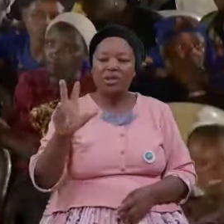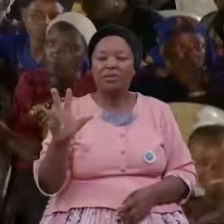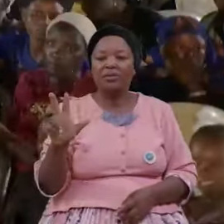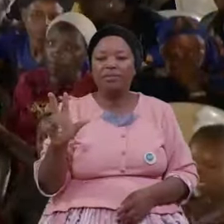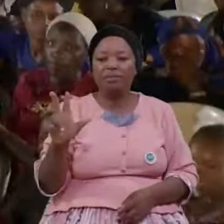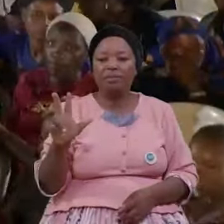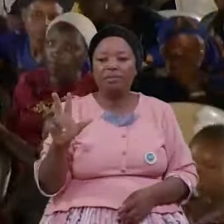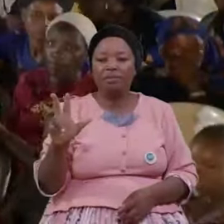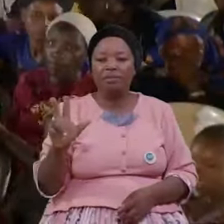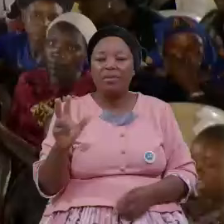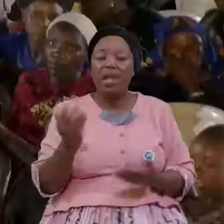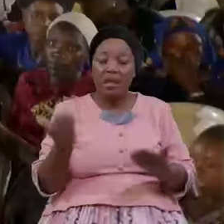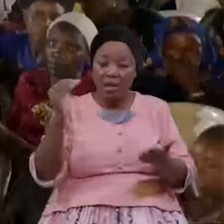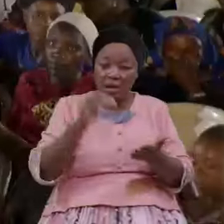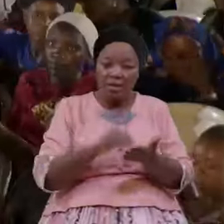+234 915 444 9263. I take it again,